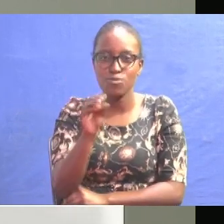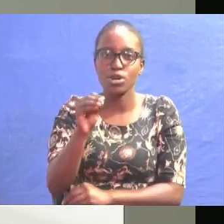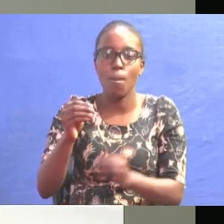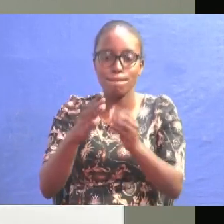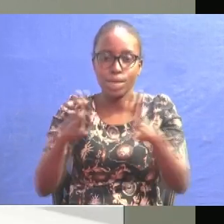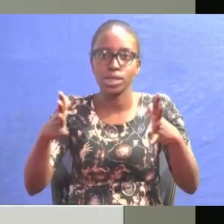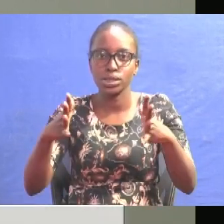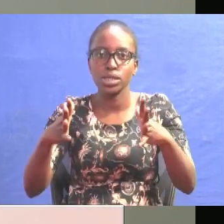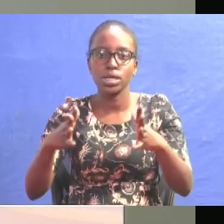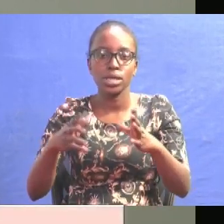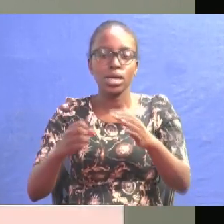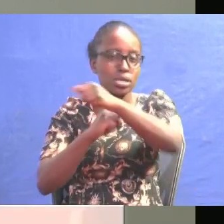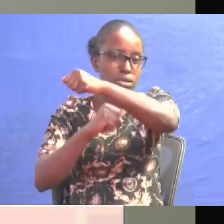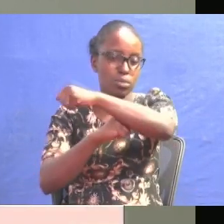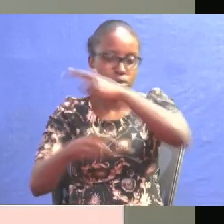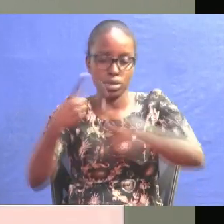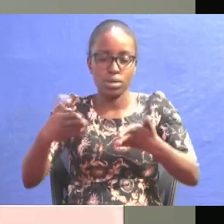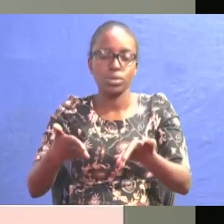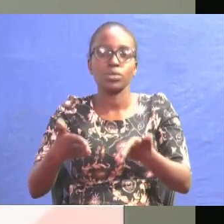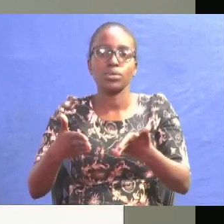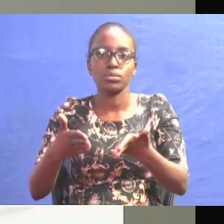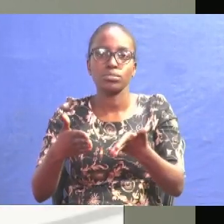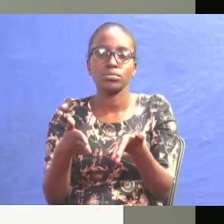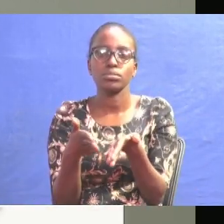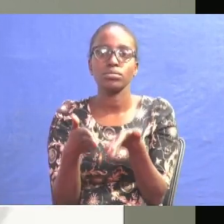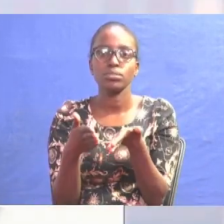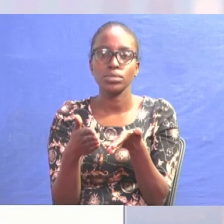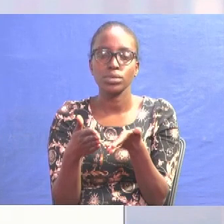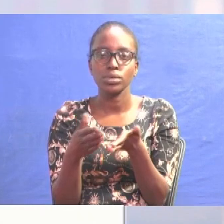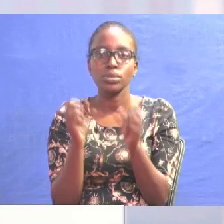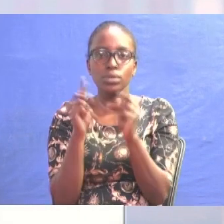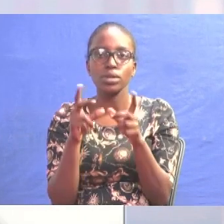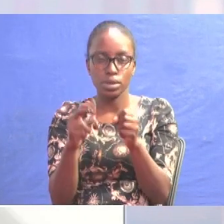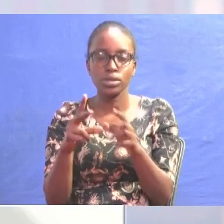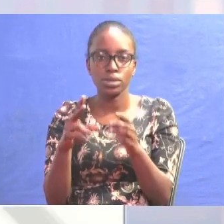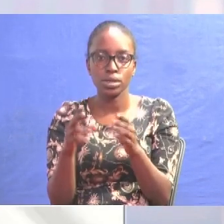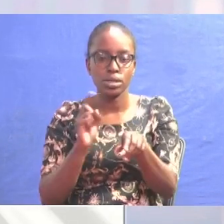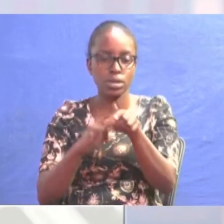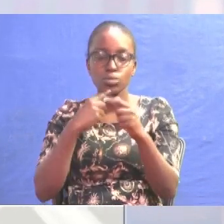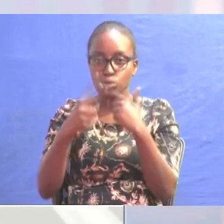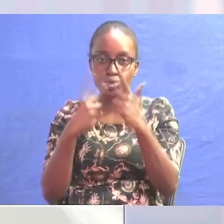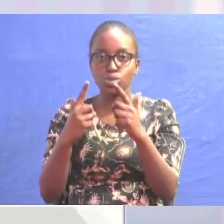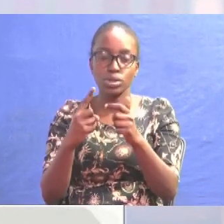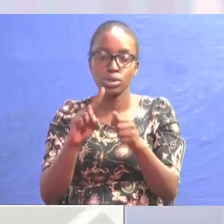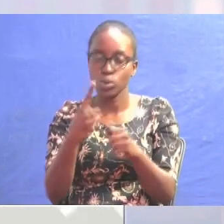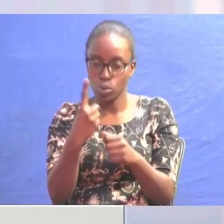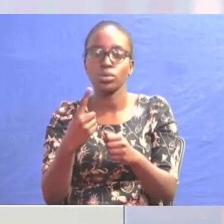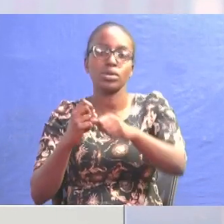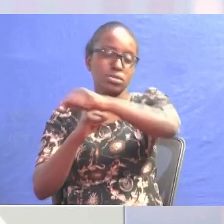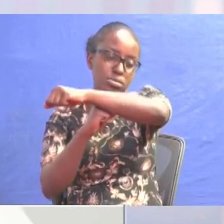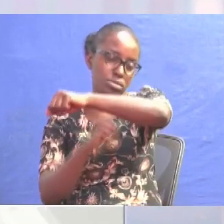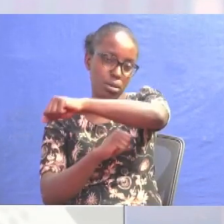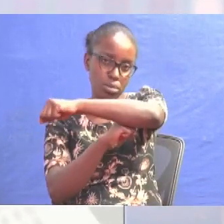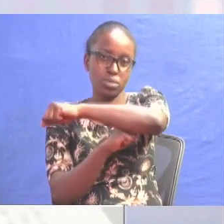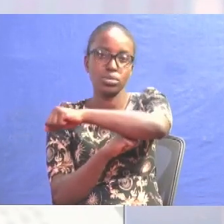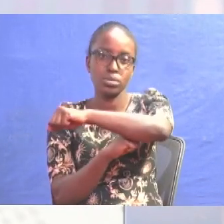come in support of him to be the chair for AU. All right. And Gideon, talking about the support, that is